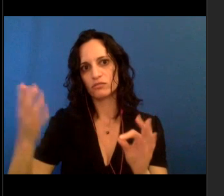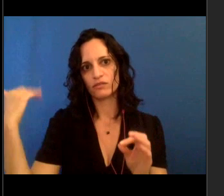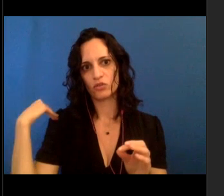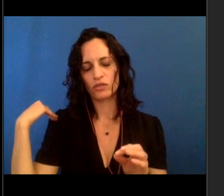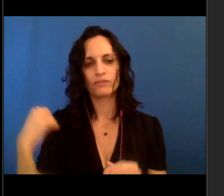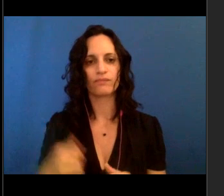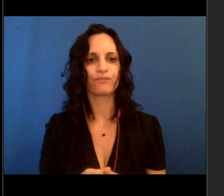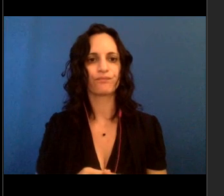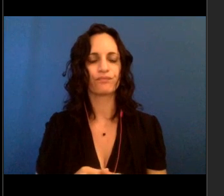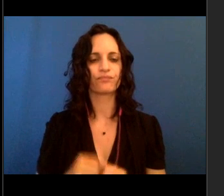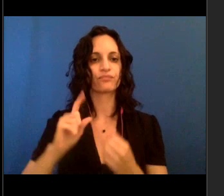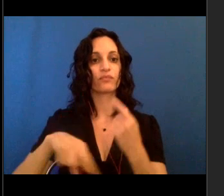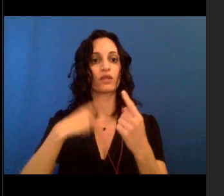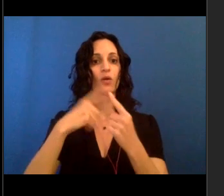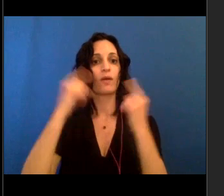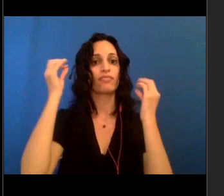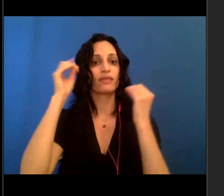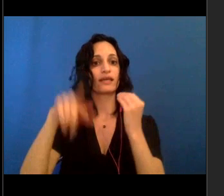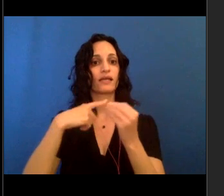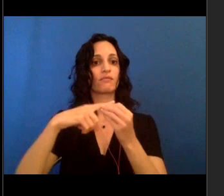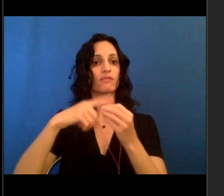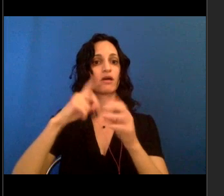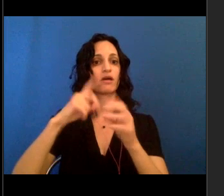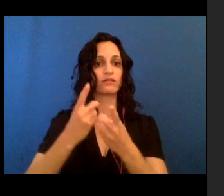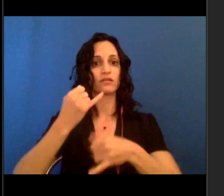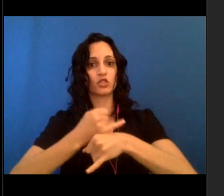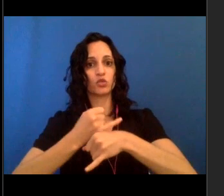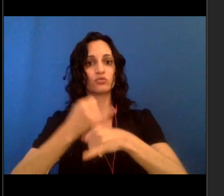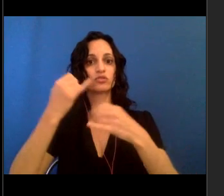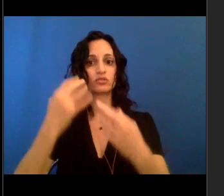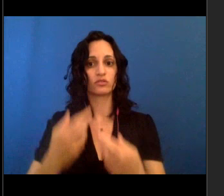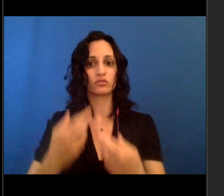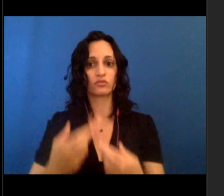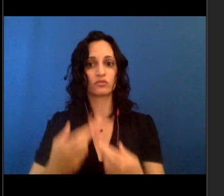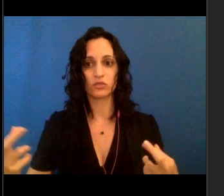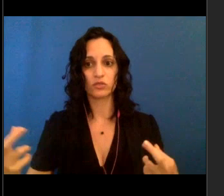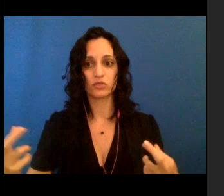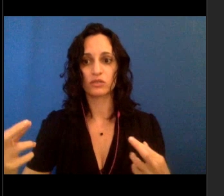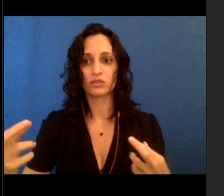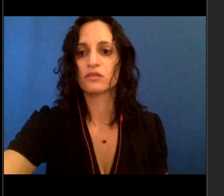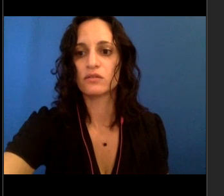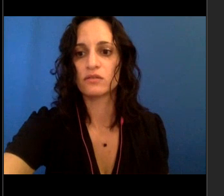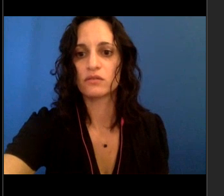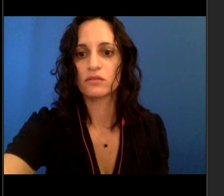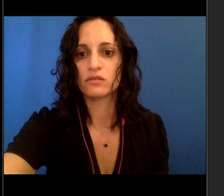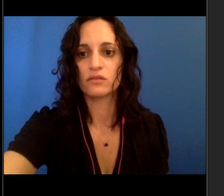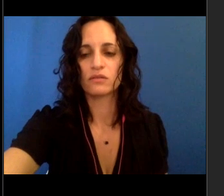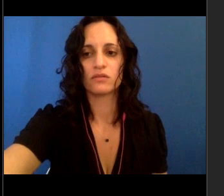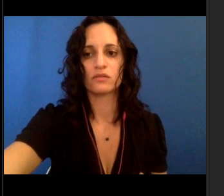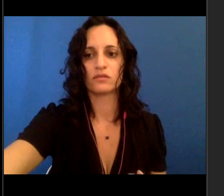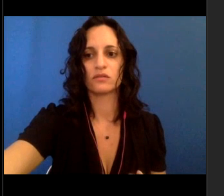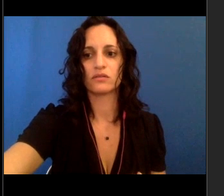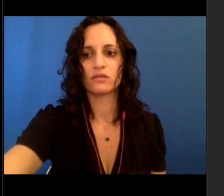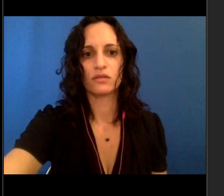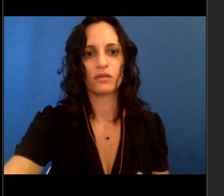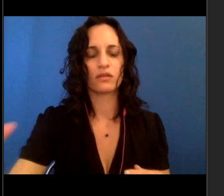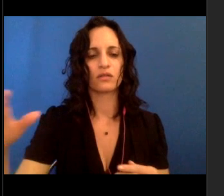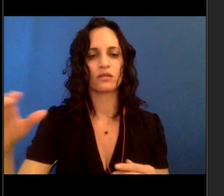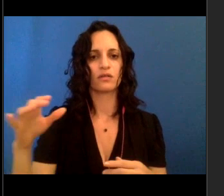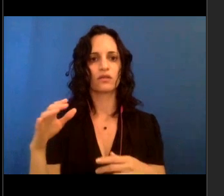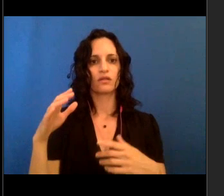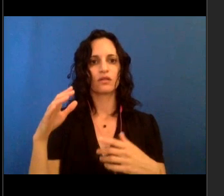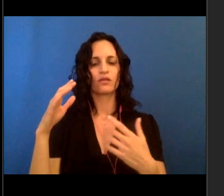When thinking about department and institutional resources, of course, the linguistics department or program that you're in does not